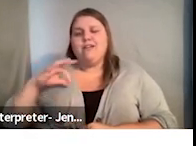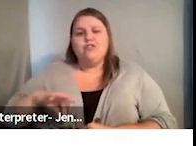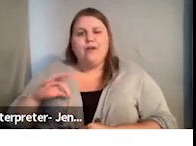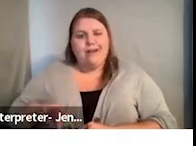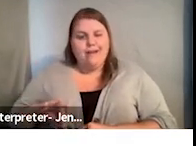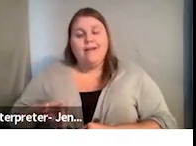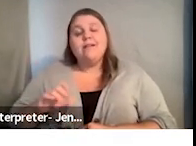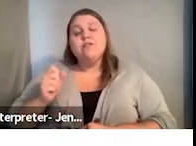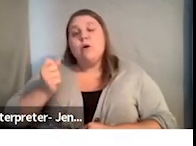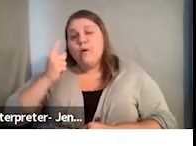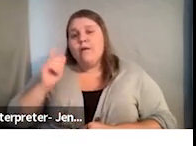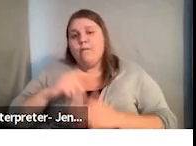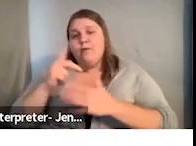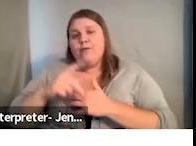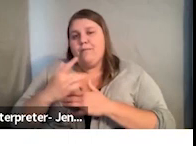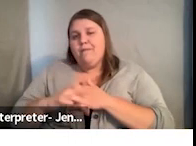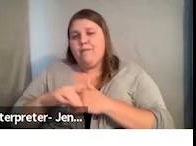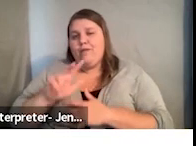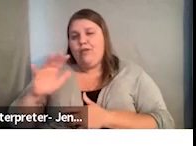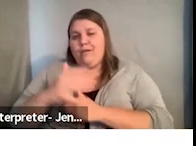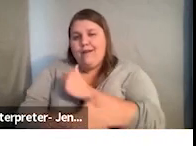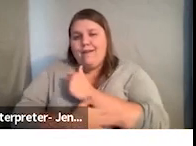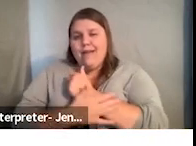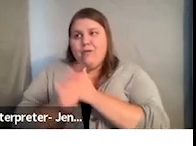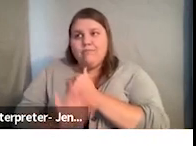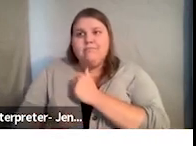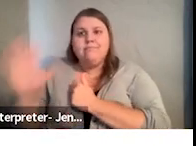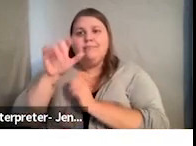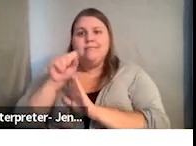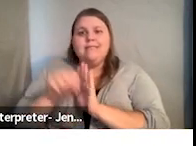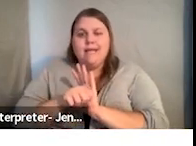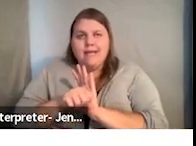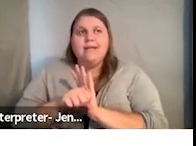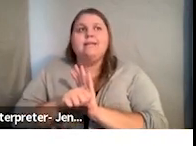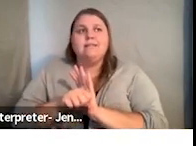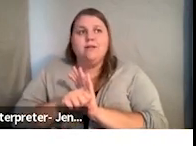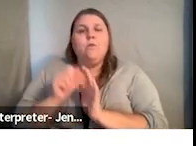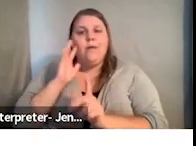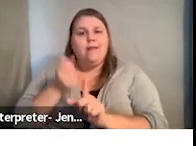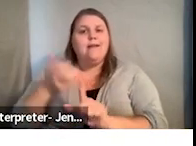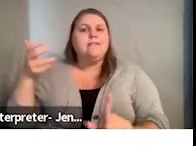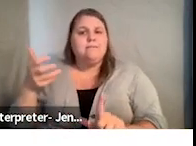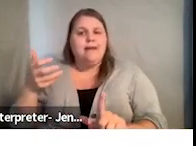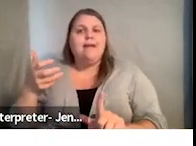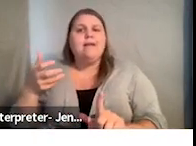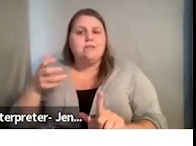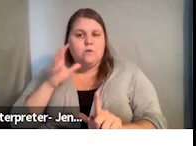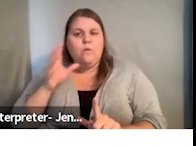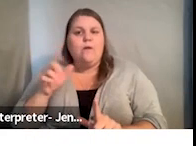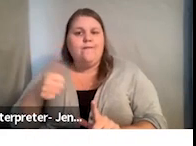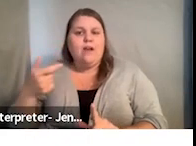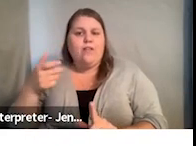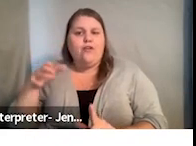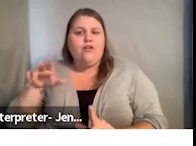about 35 counties of across the state. We are going to be expanding. We have another grant that we are